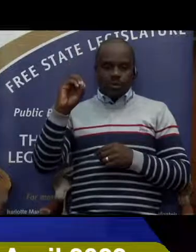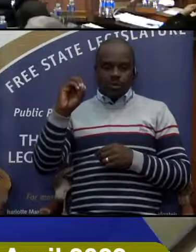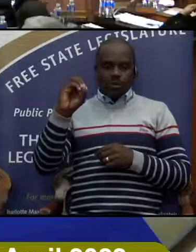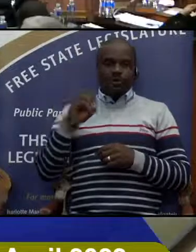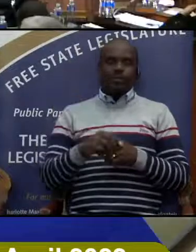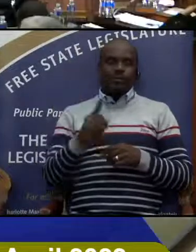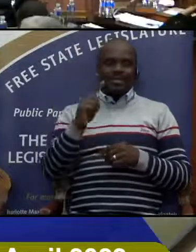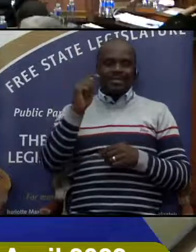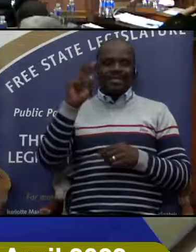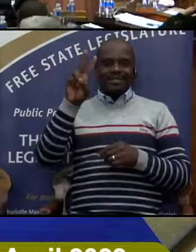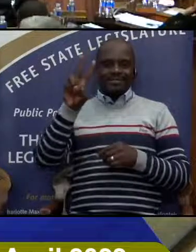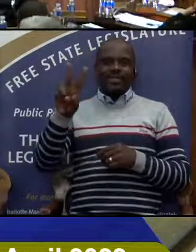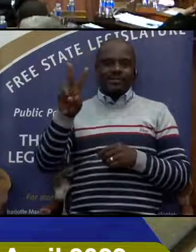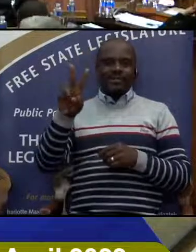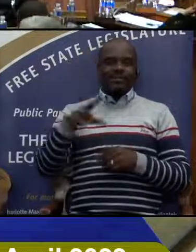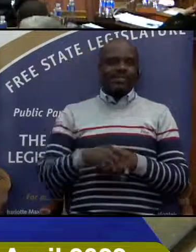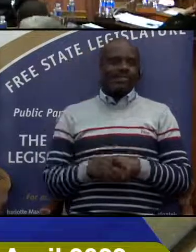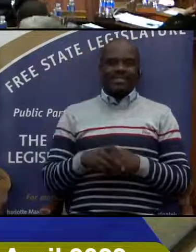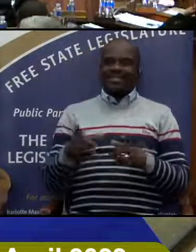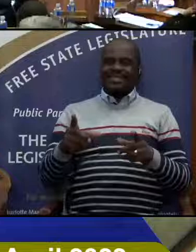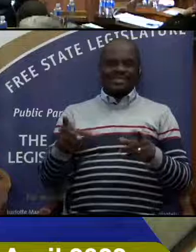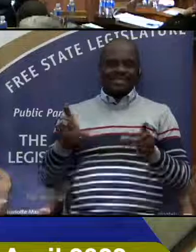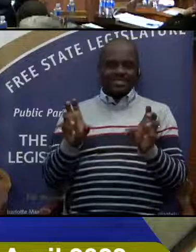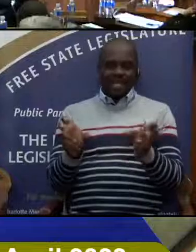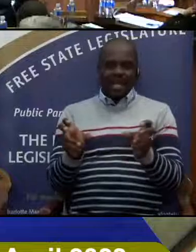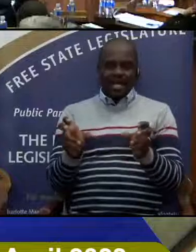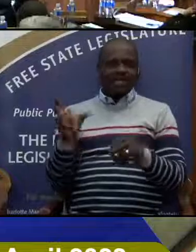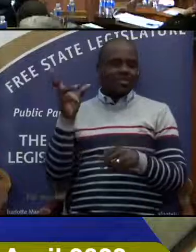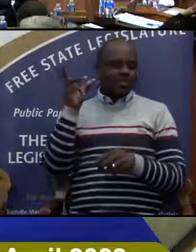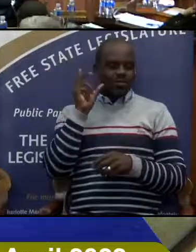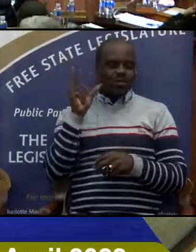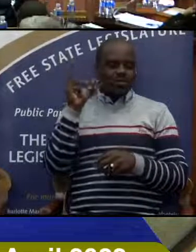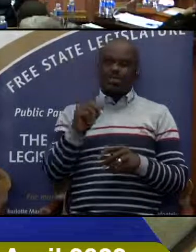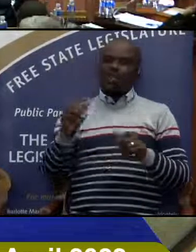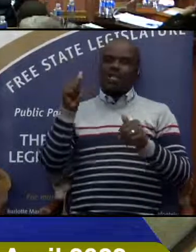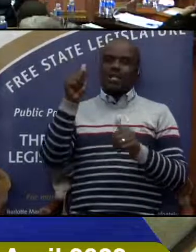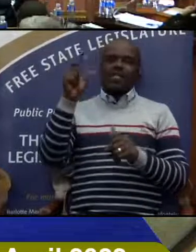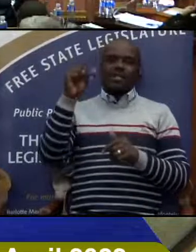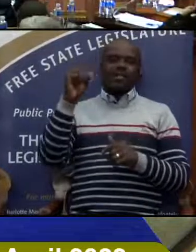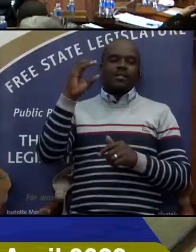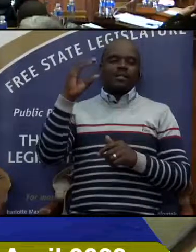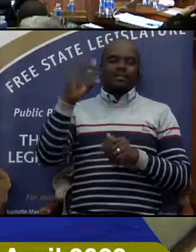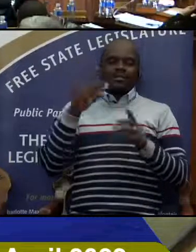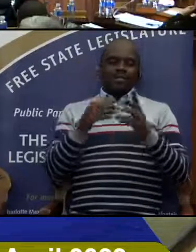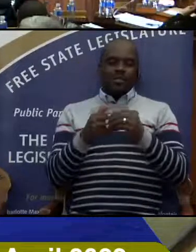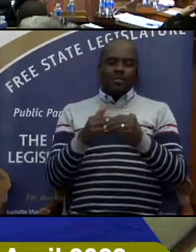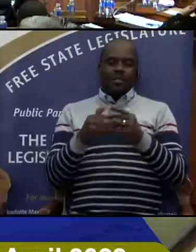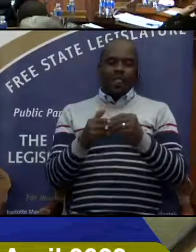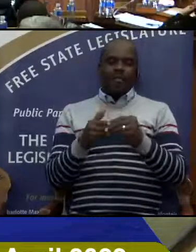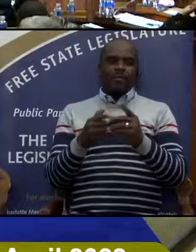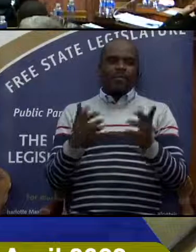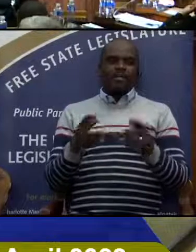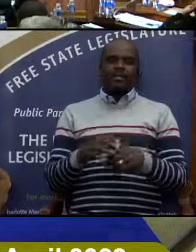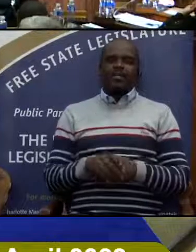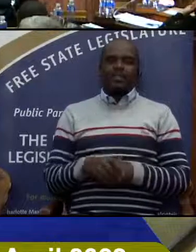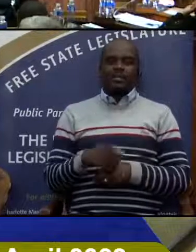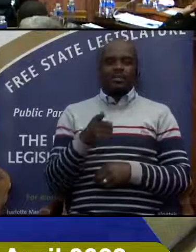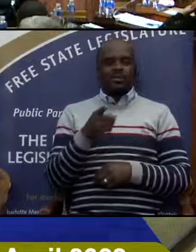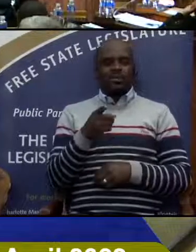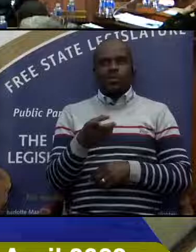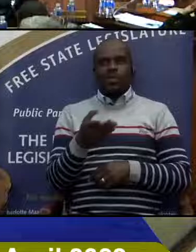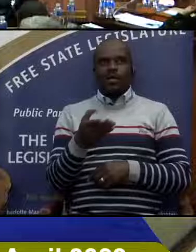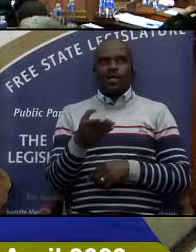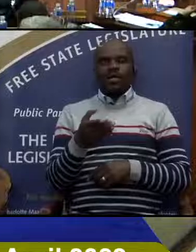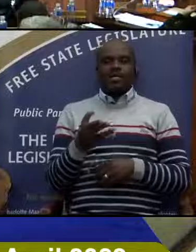screens, radio, newspapers, and ANC members of this House continue to try and blame apartheid,